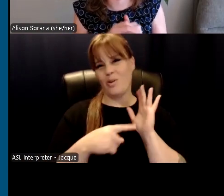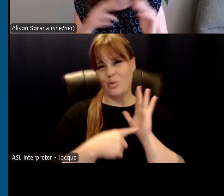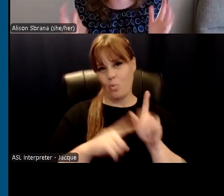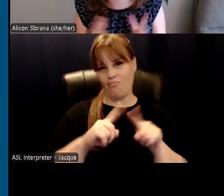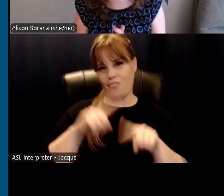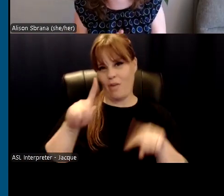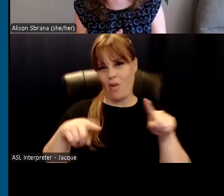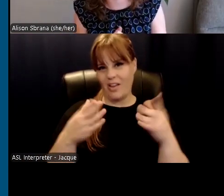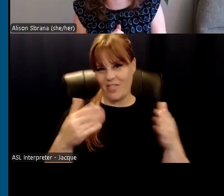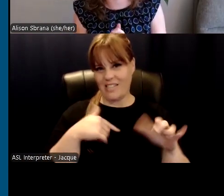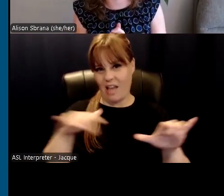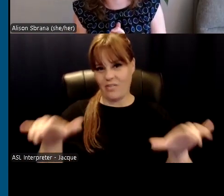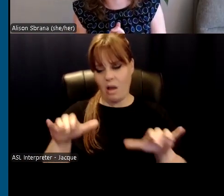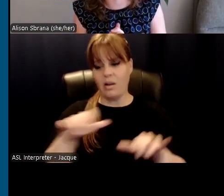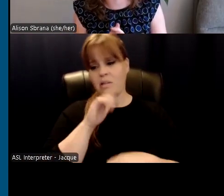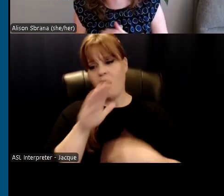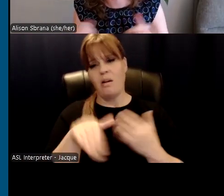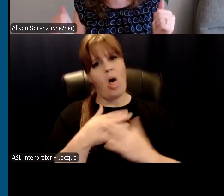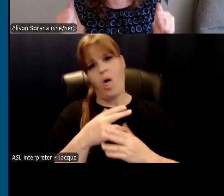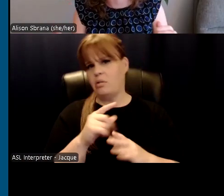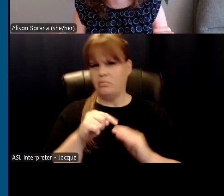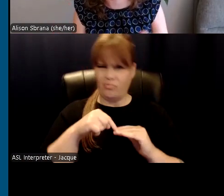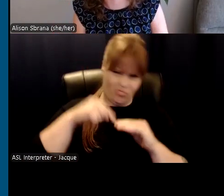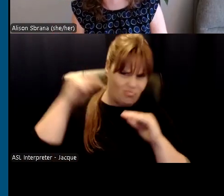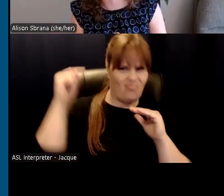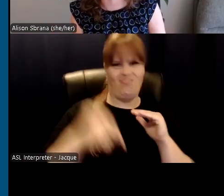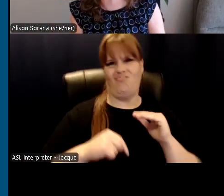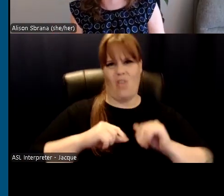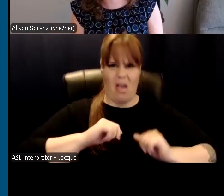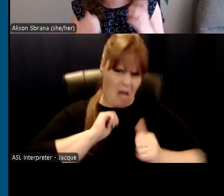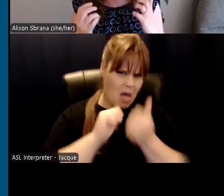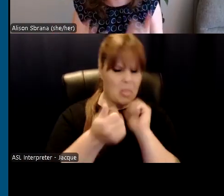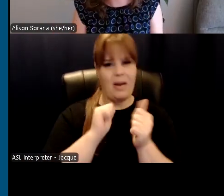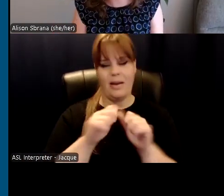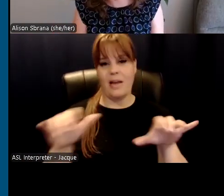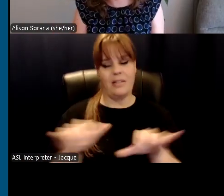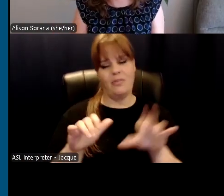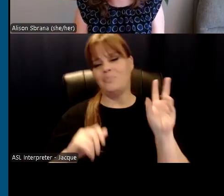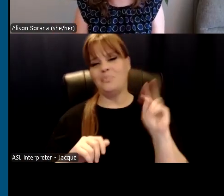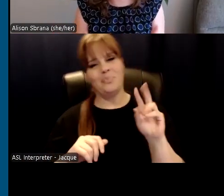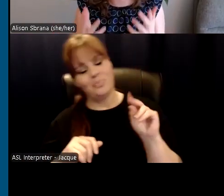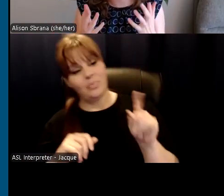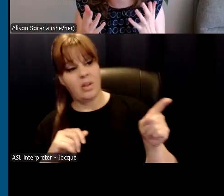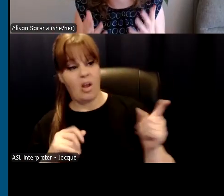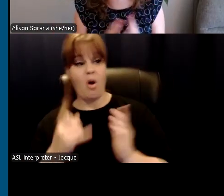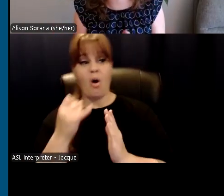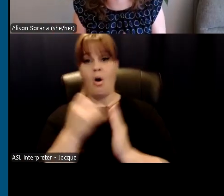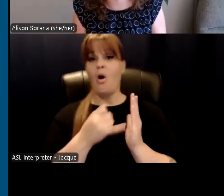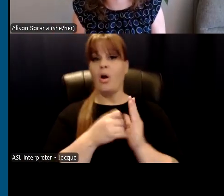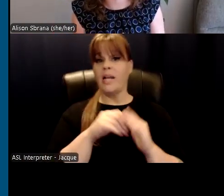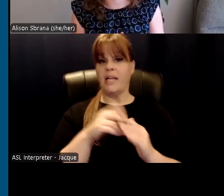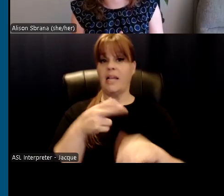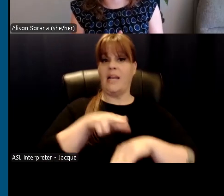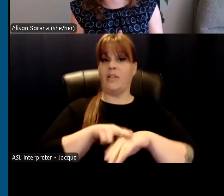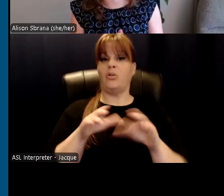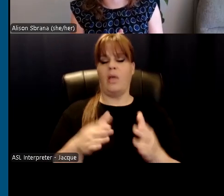I've done. It's not just all super intense, athletic activities. This art and nature class is a great